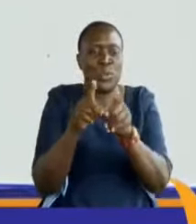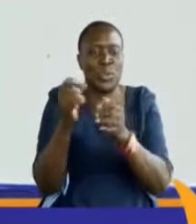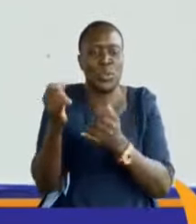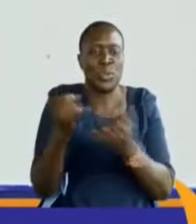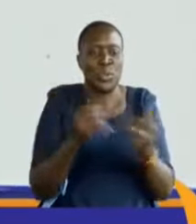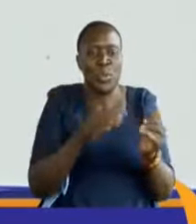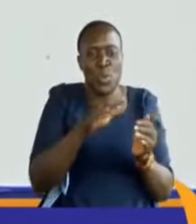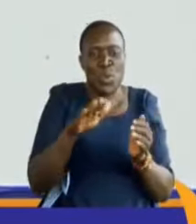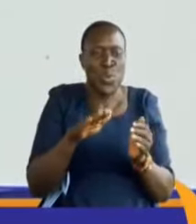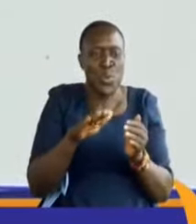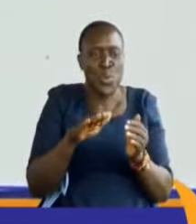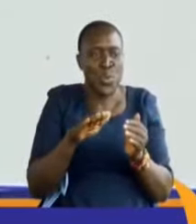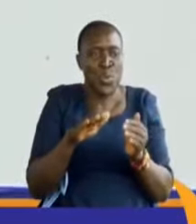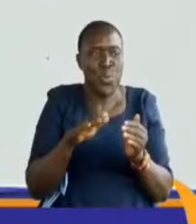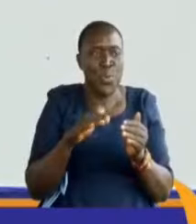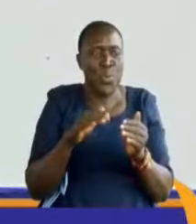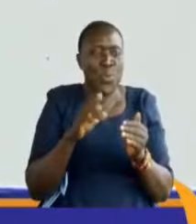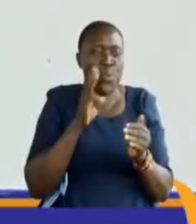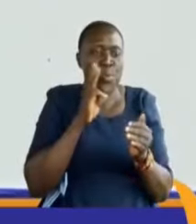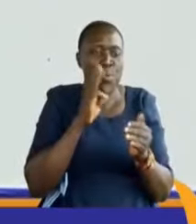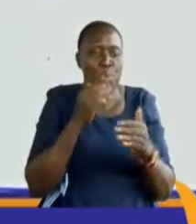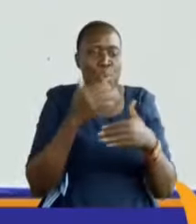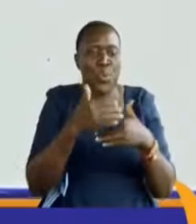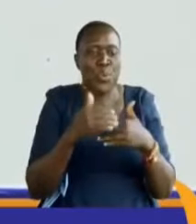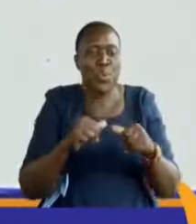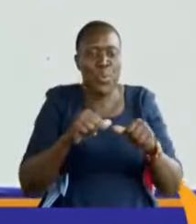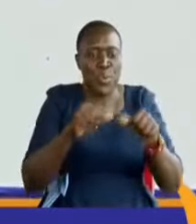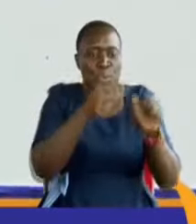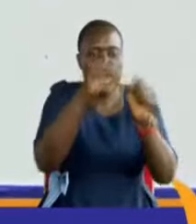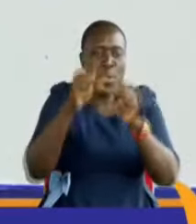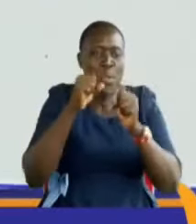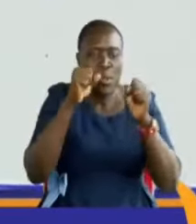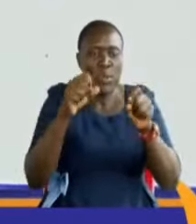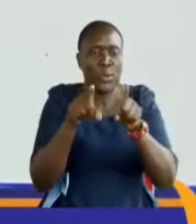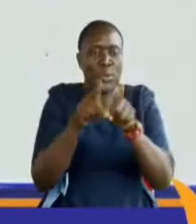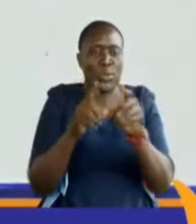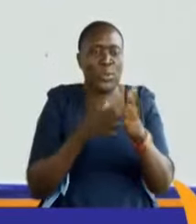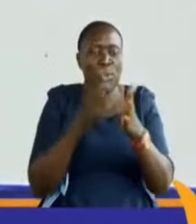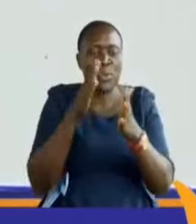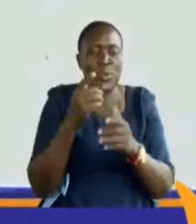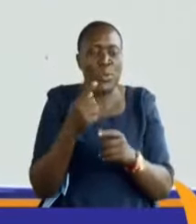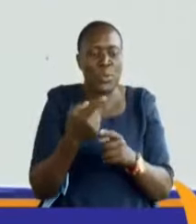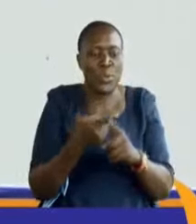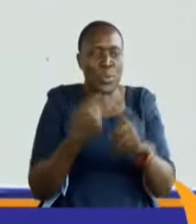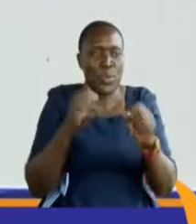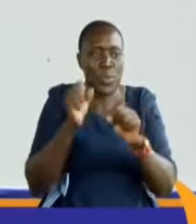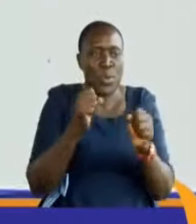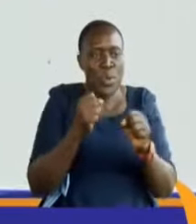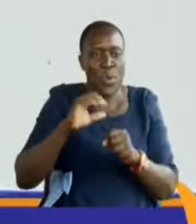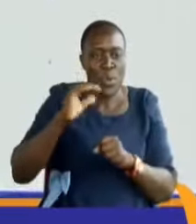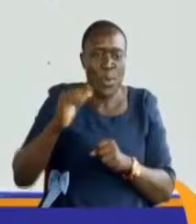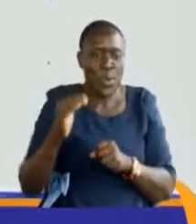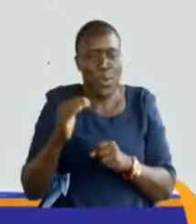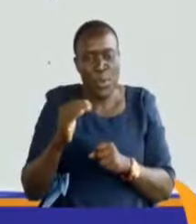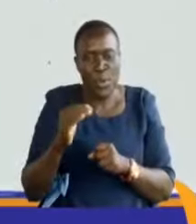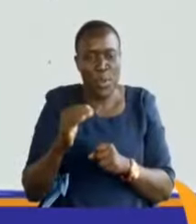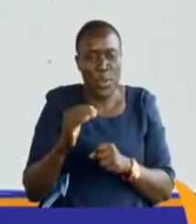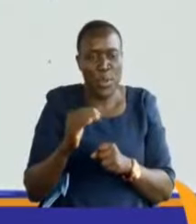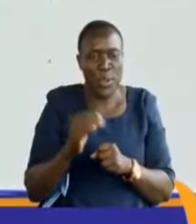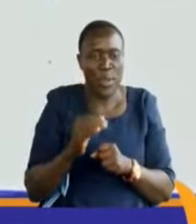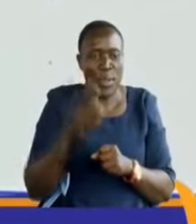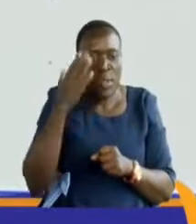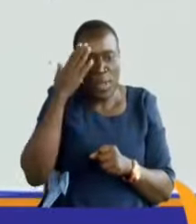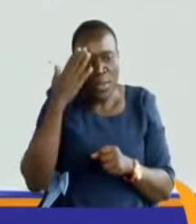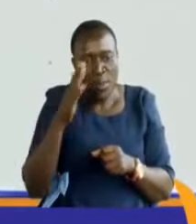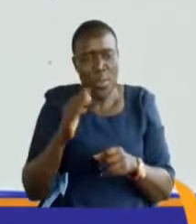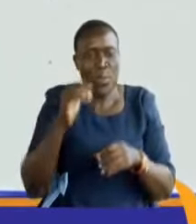Bay of Endless Potential. As a leadership from Homa Bay County, we are conscious that investors